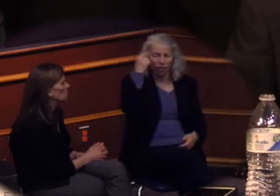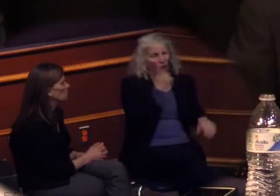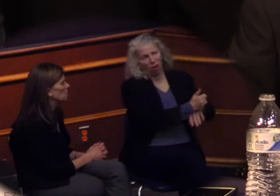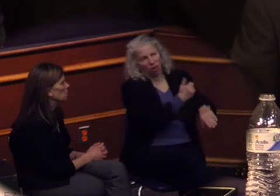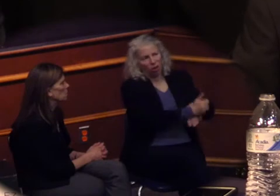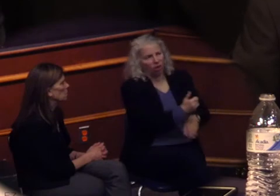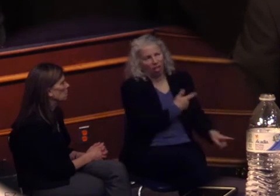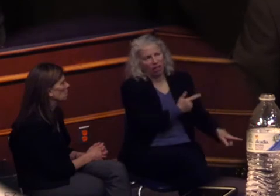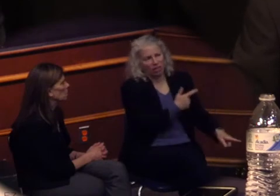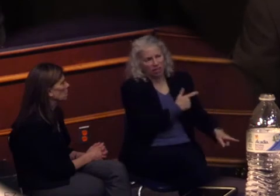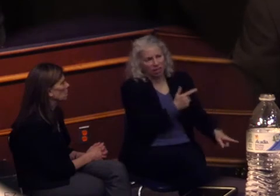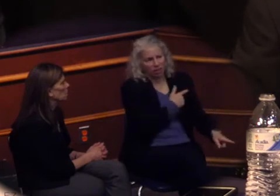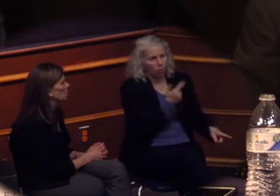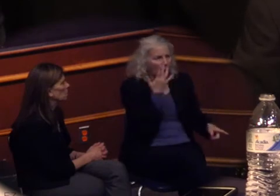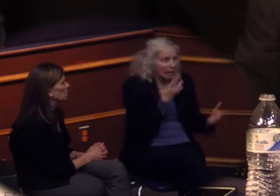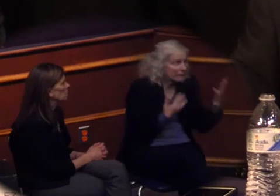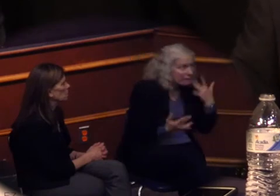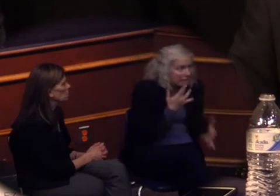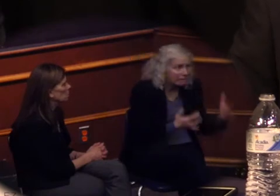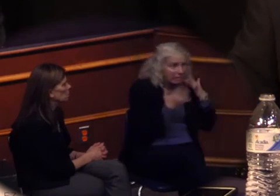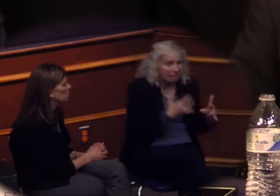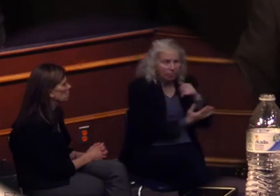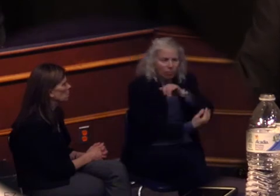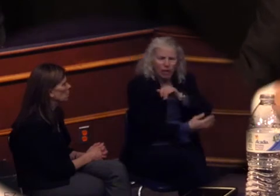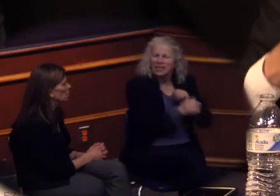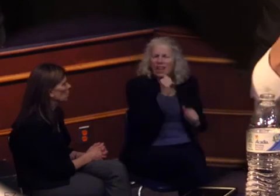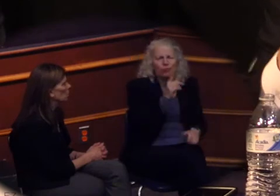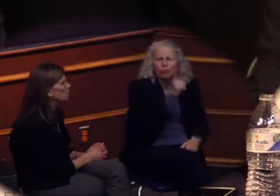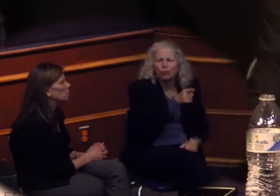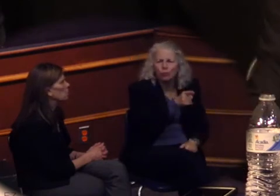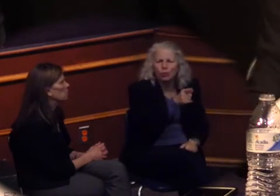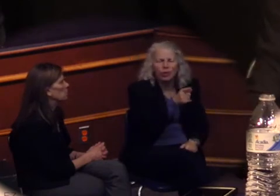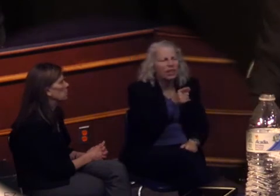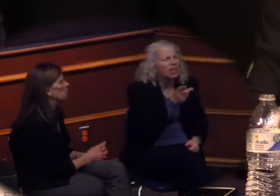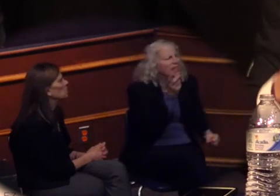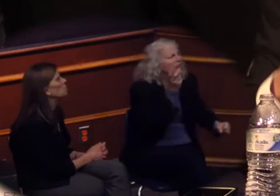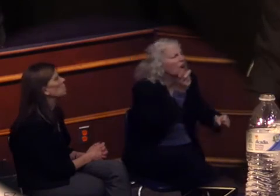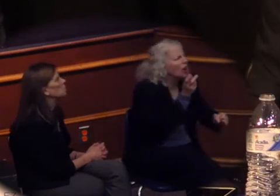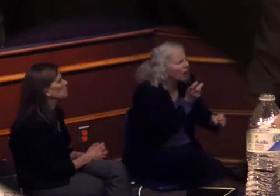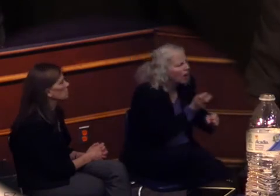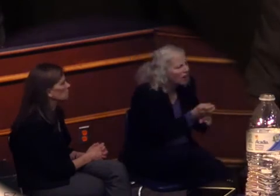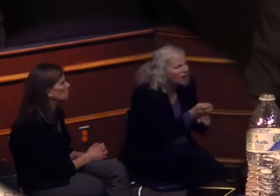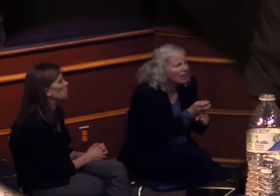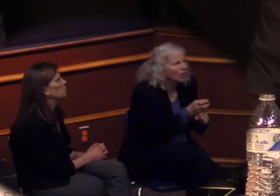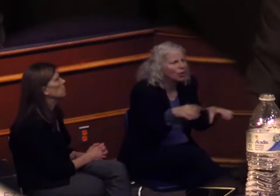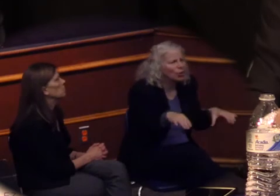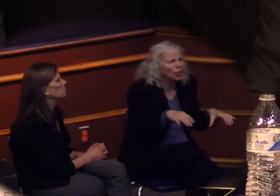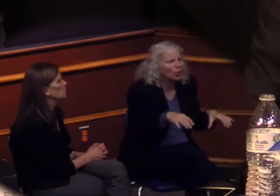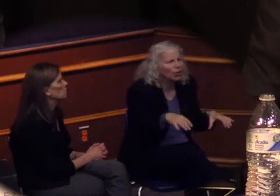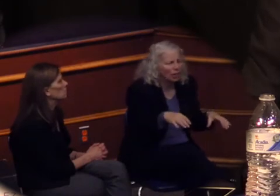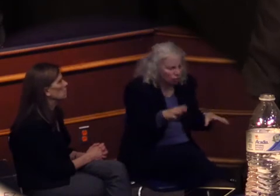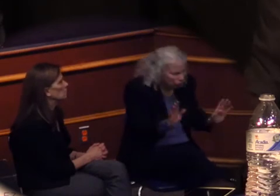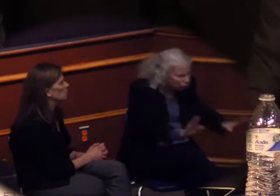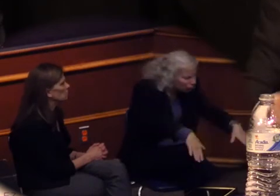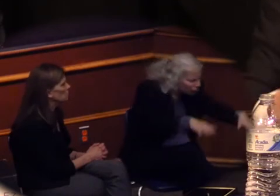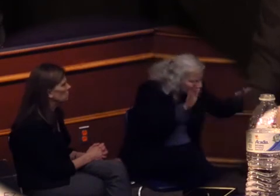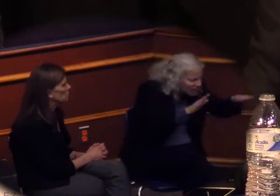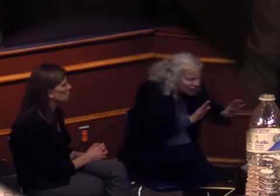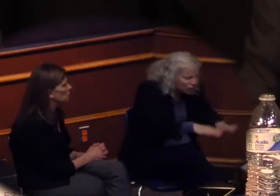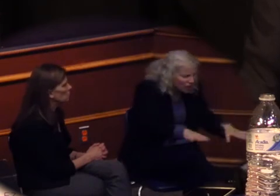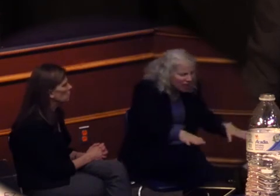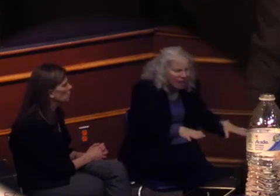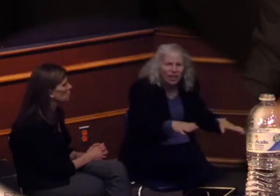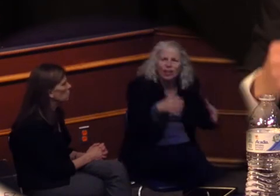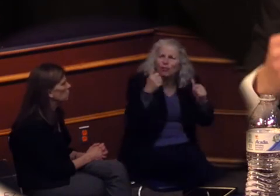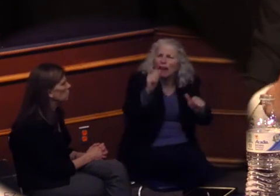people are lazy when they're in the middle of poverty, that's not true. It is one of the hardest things you can possibly do, to raise children, to